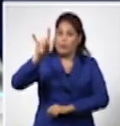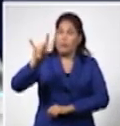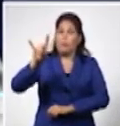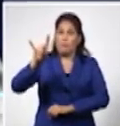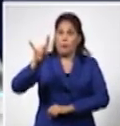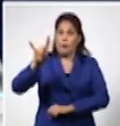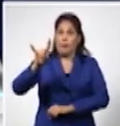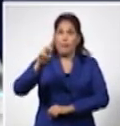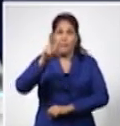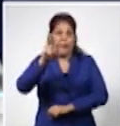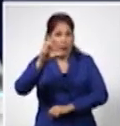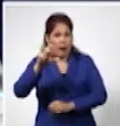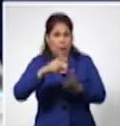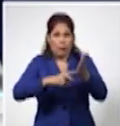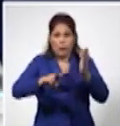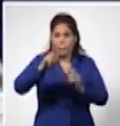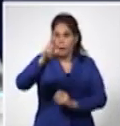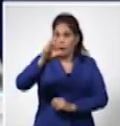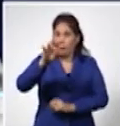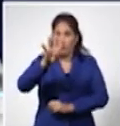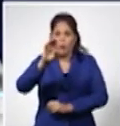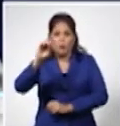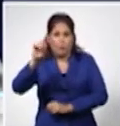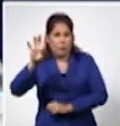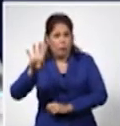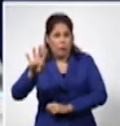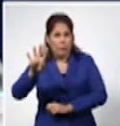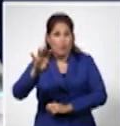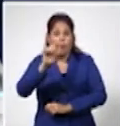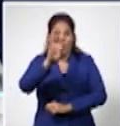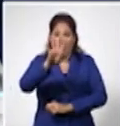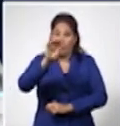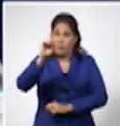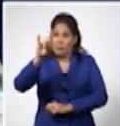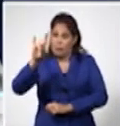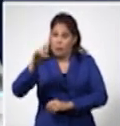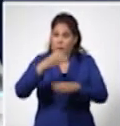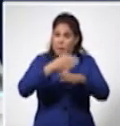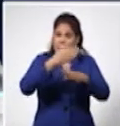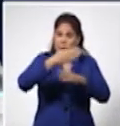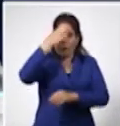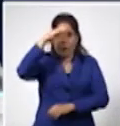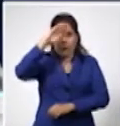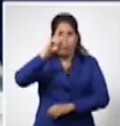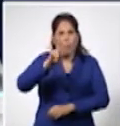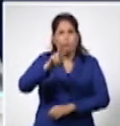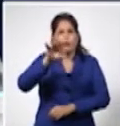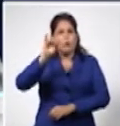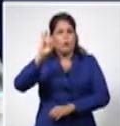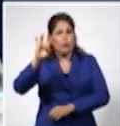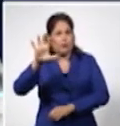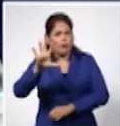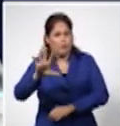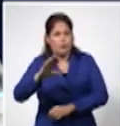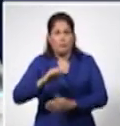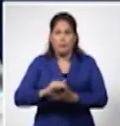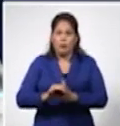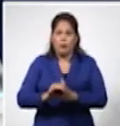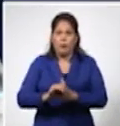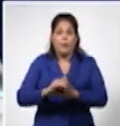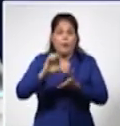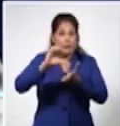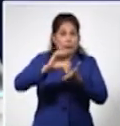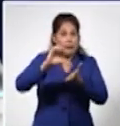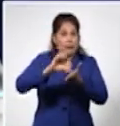Claras, 275 in Santiago de Cuba, 438 in the Genetic Engineering and